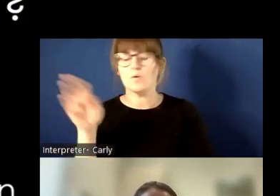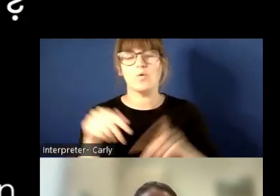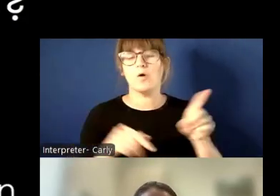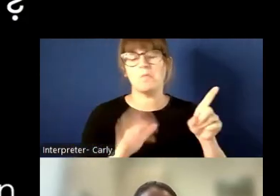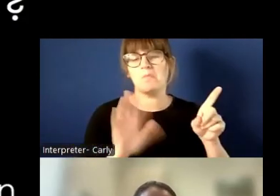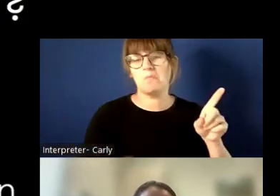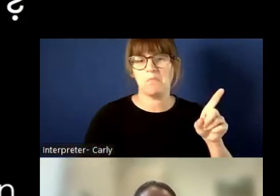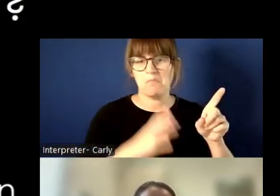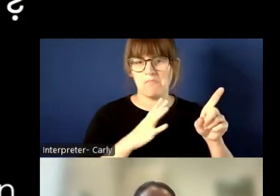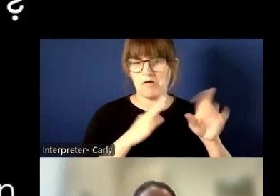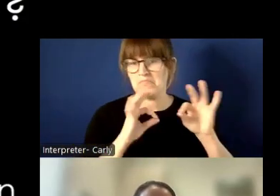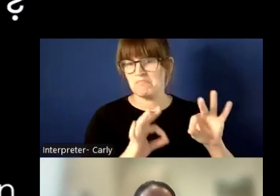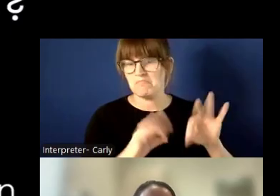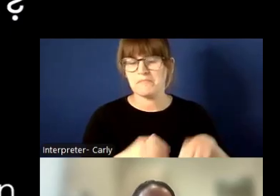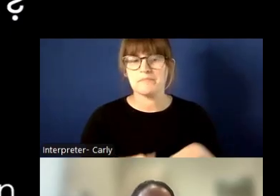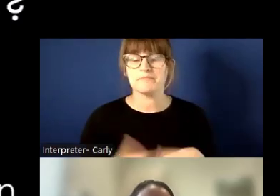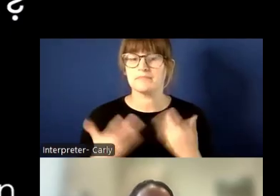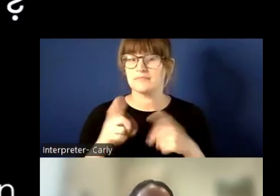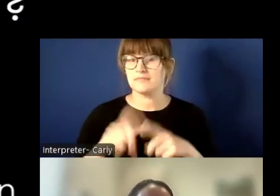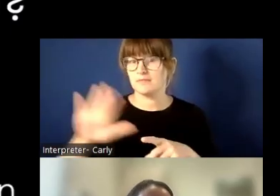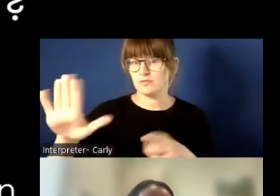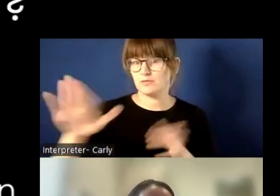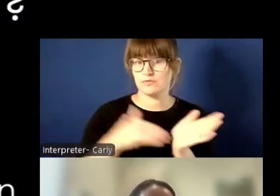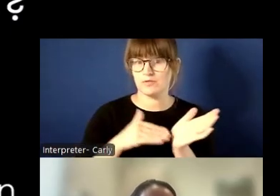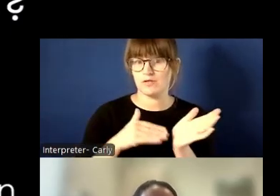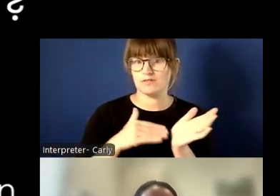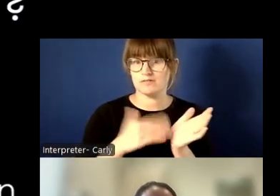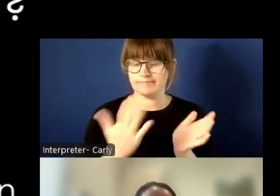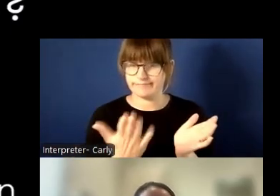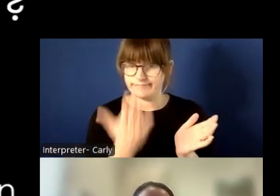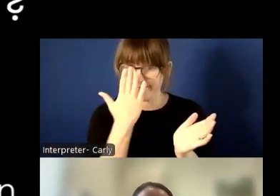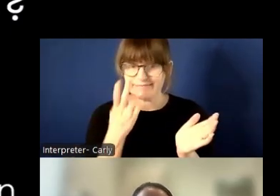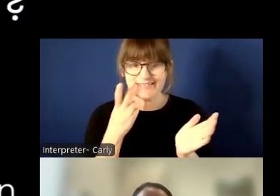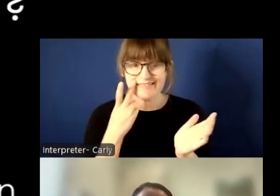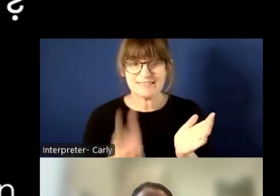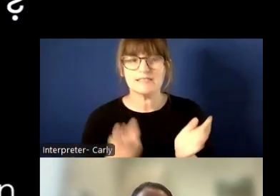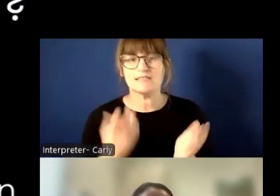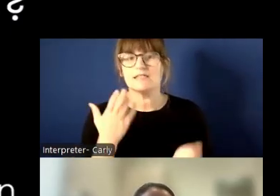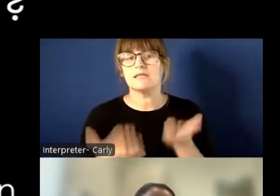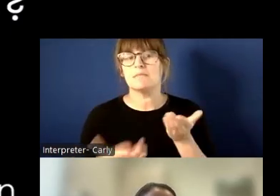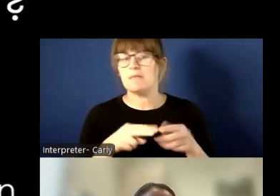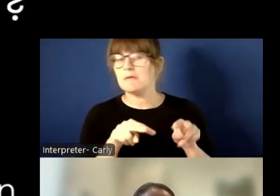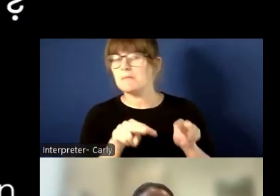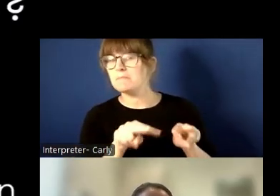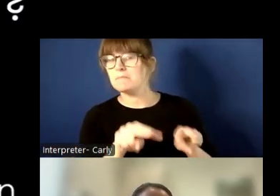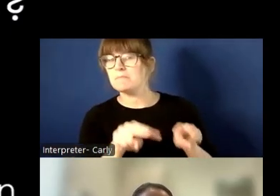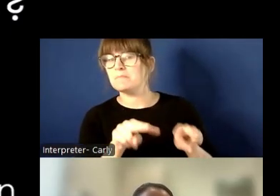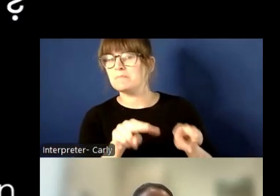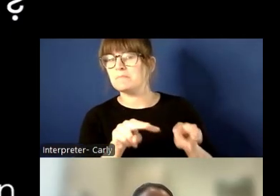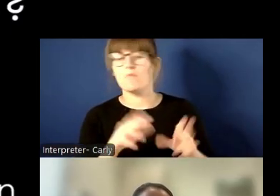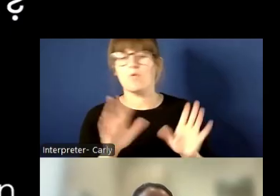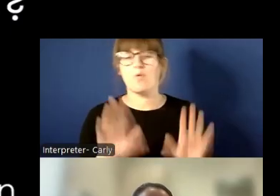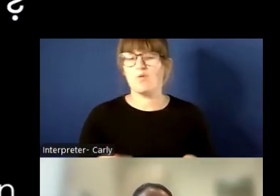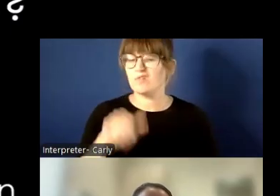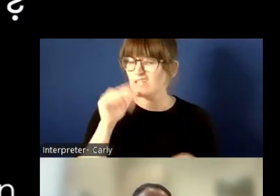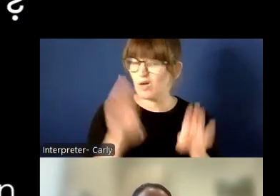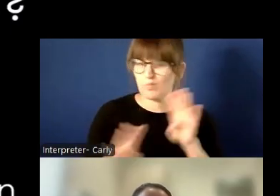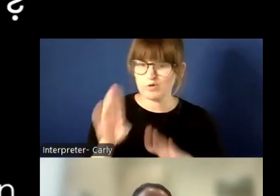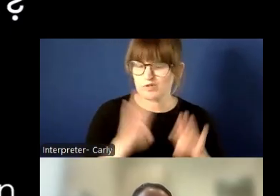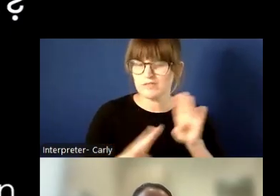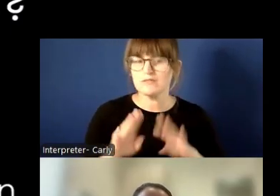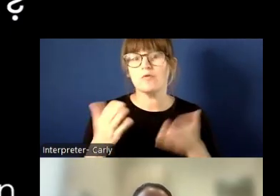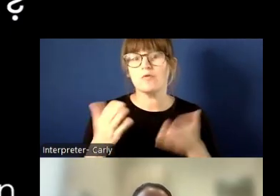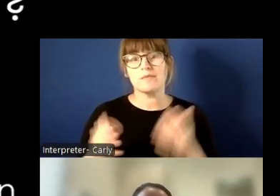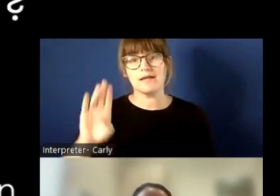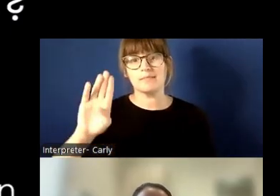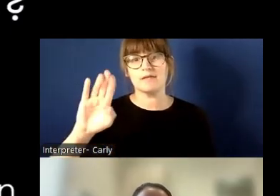about? Depending on what your dermatologist sees on dermoscopy, they may either choose to monitor a spot, not be worried at all, or they may do what's called a skin